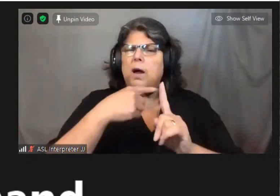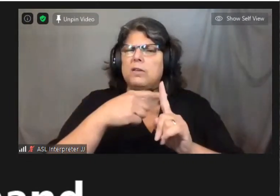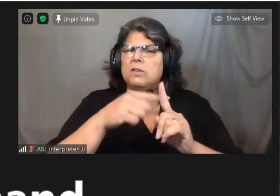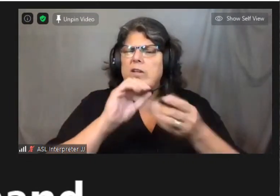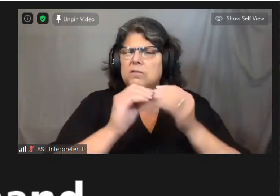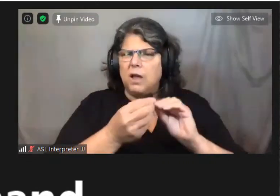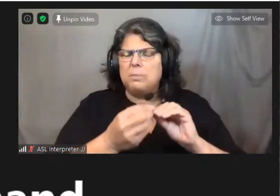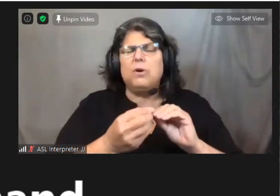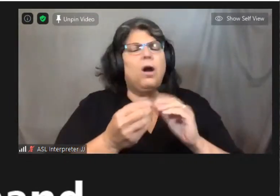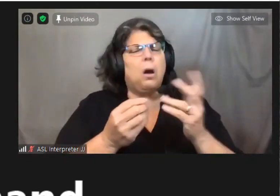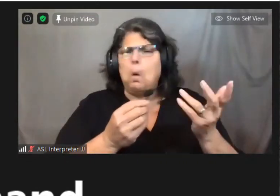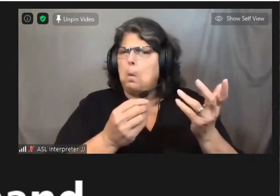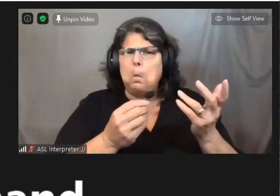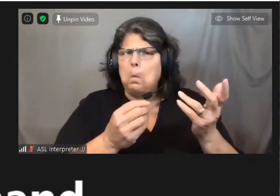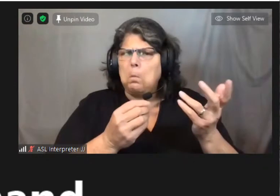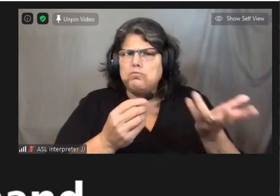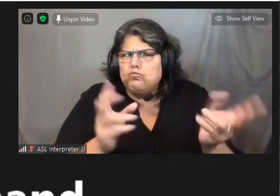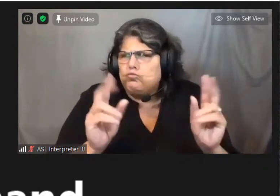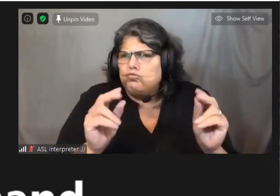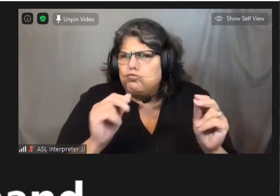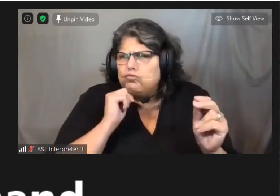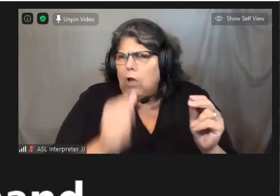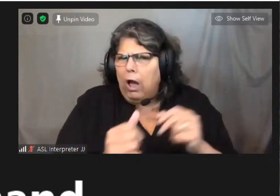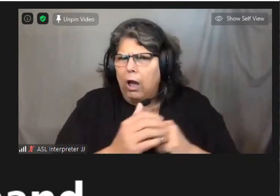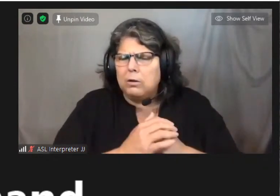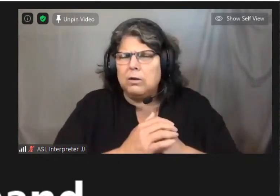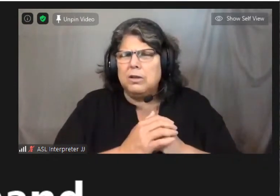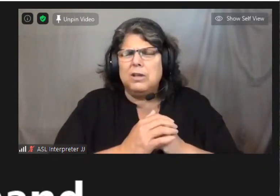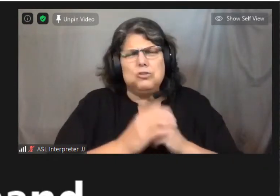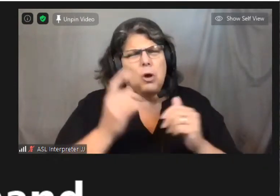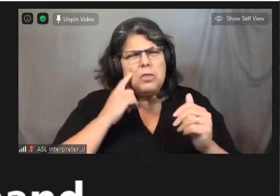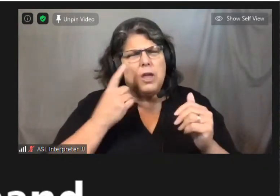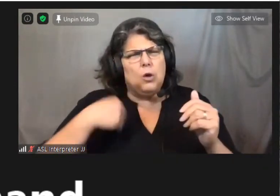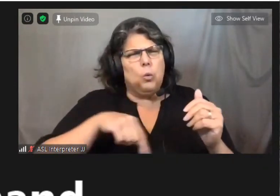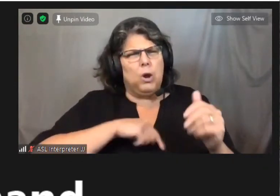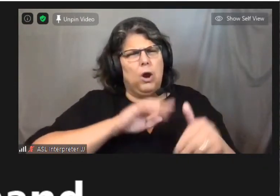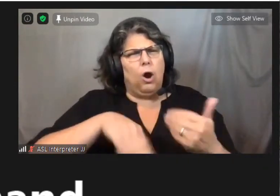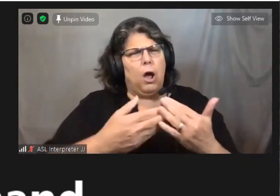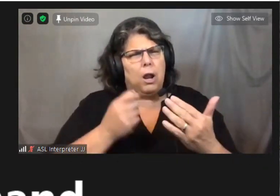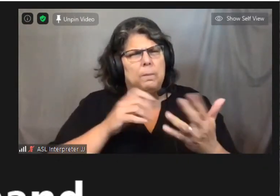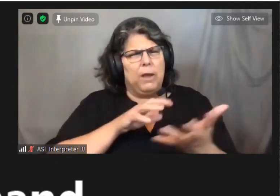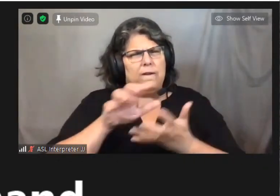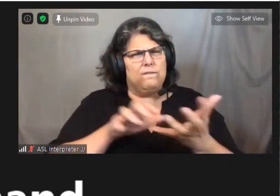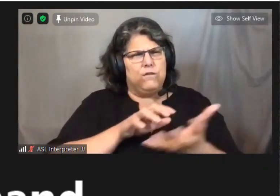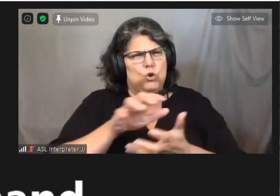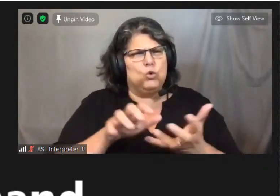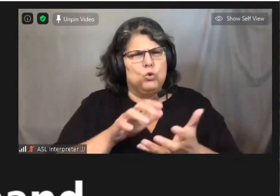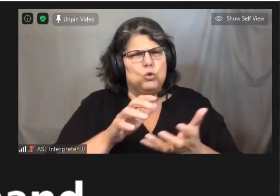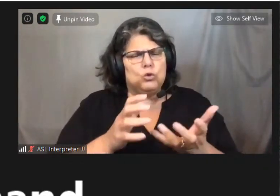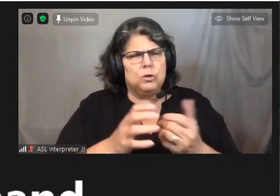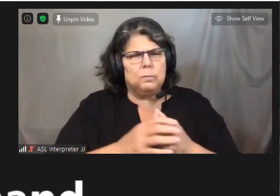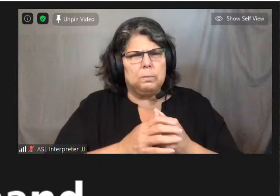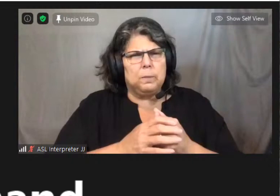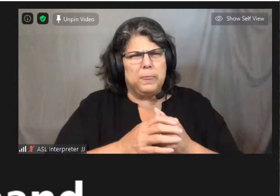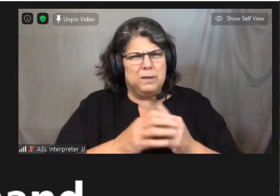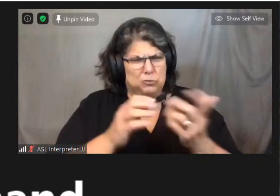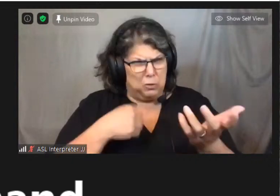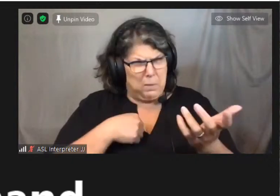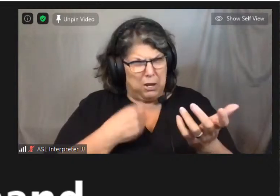yesterday, and so I think we were a little confused about that, the timing of that. So am I getting that